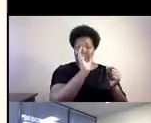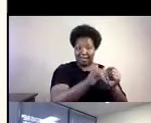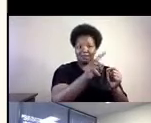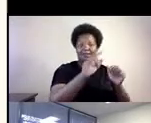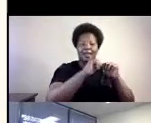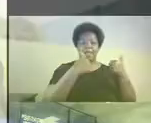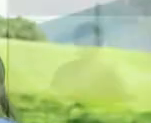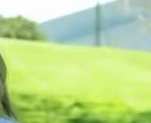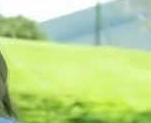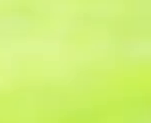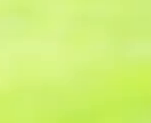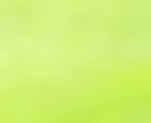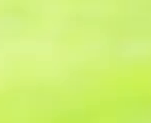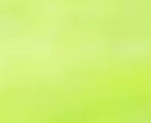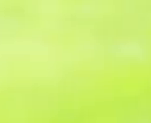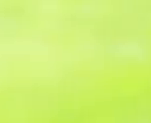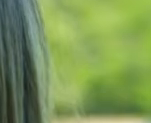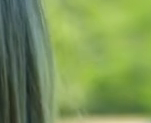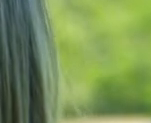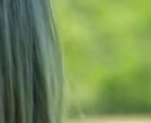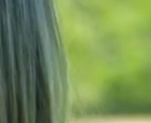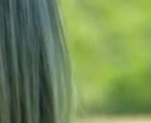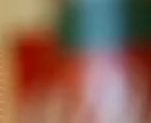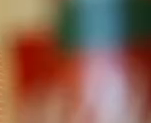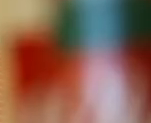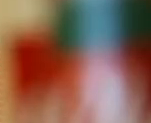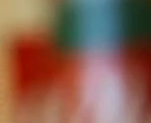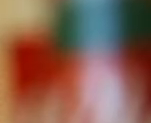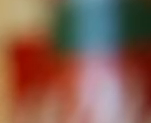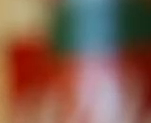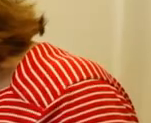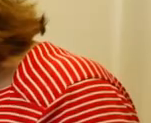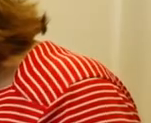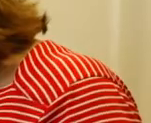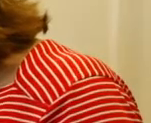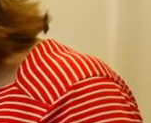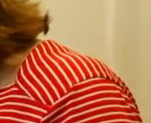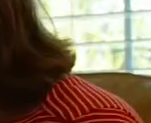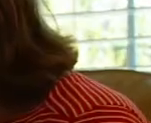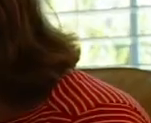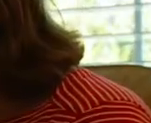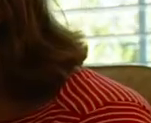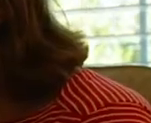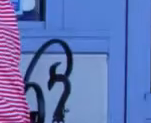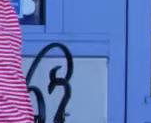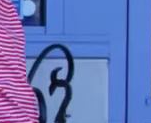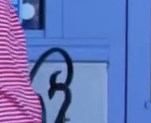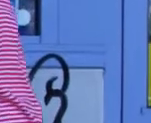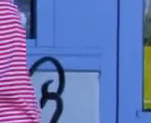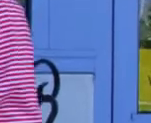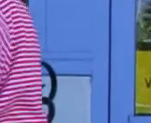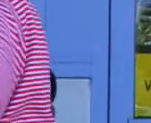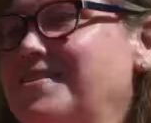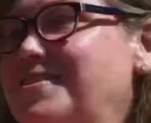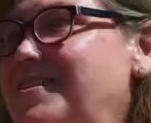be developed by the individual themselves. If they pay for it, it's funded by the regional center. So that's kind of a plus